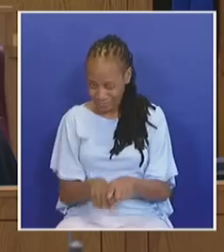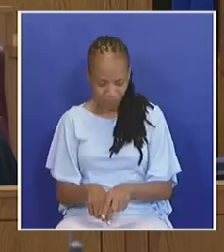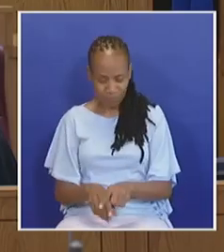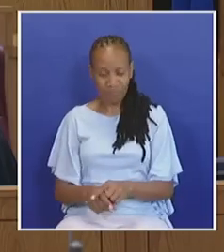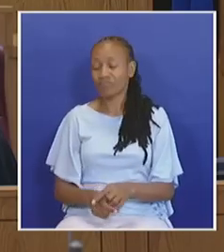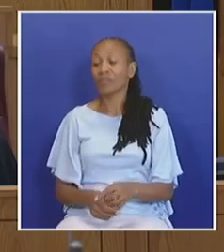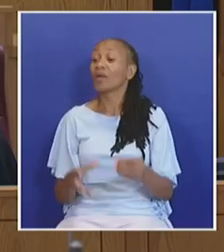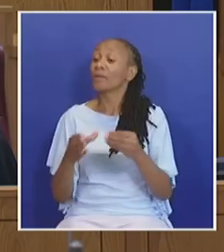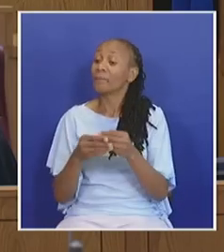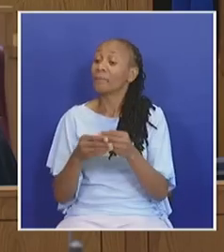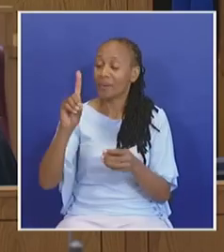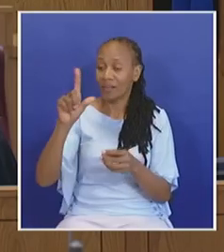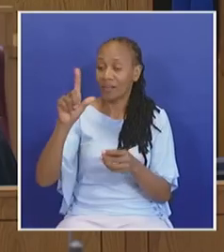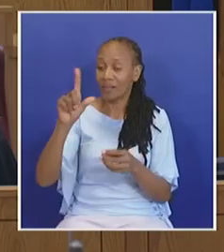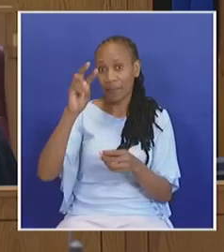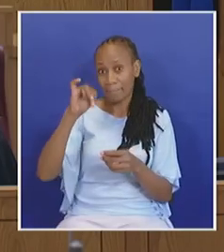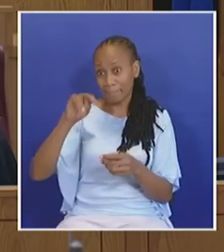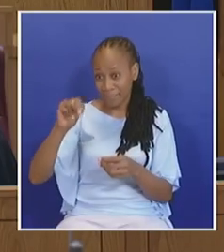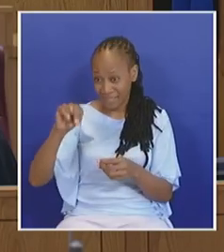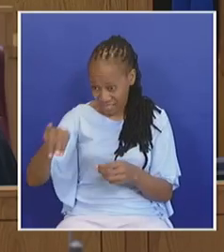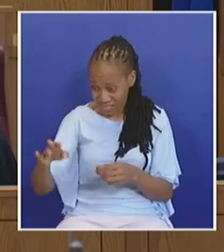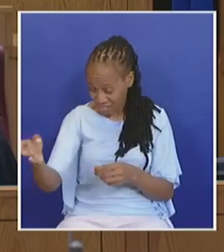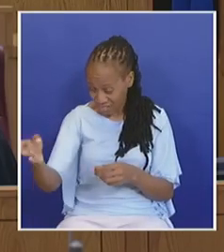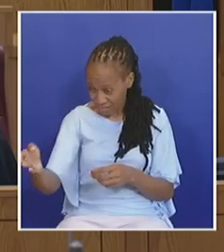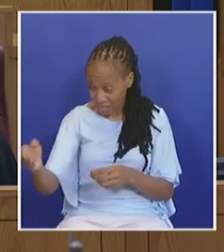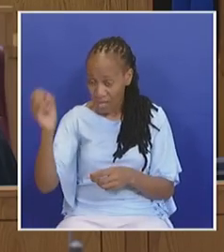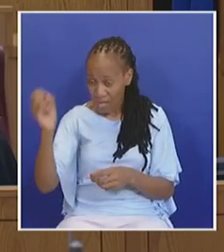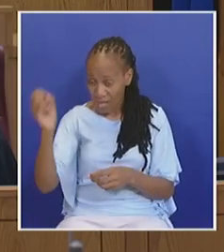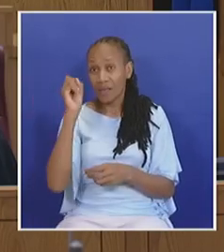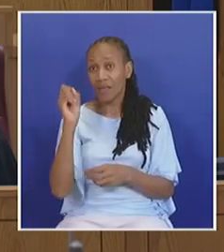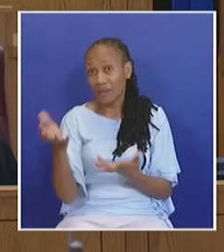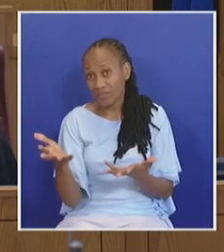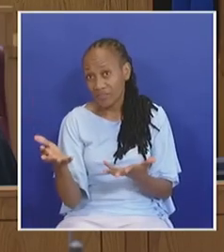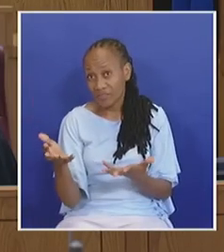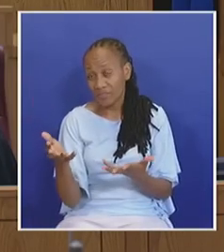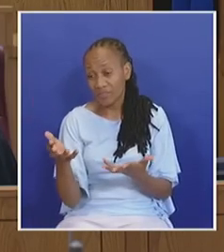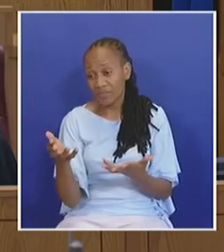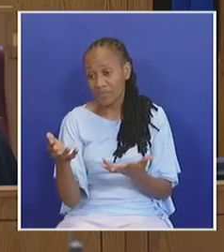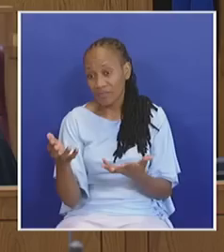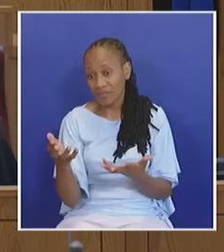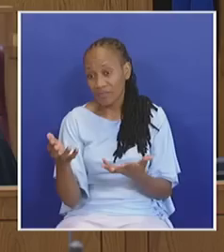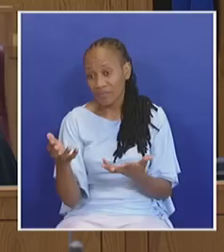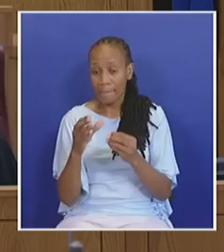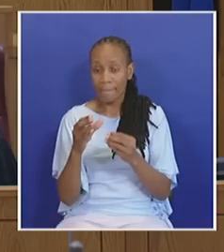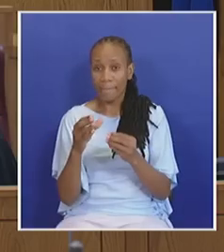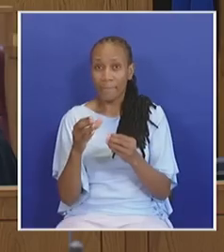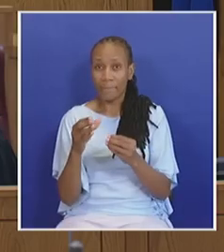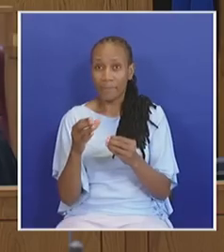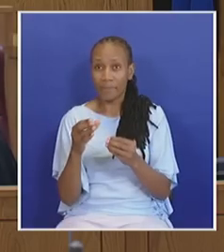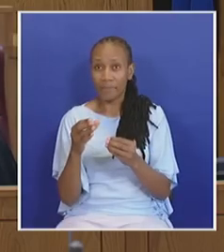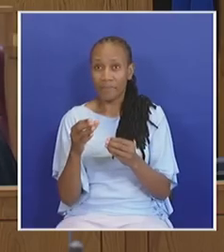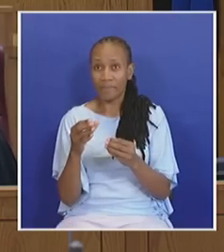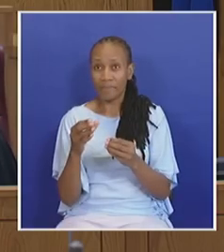Honorable Dlamini, if it was on the mic, but I will still try,